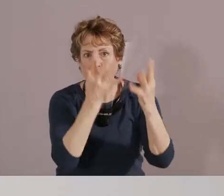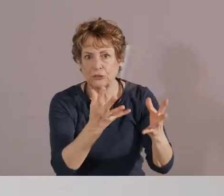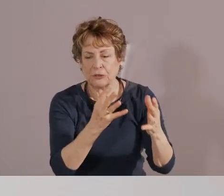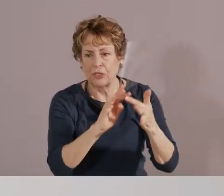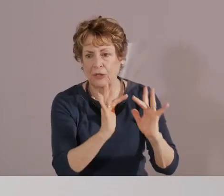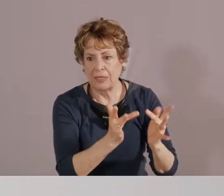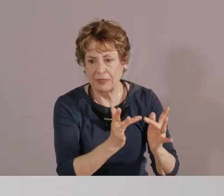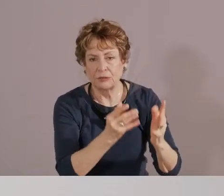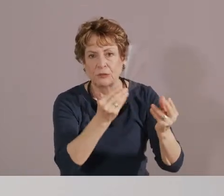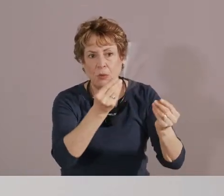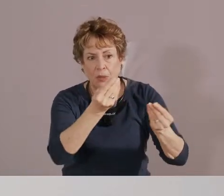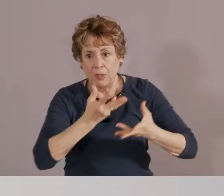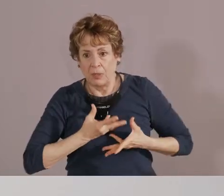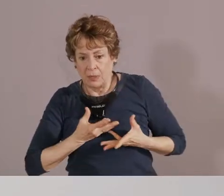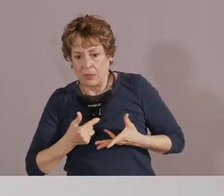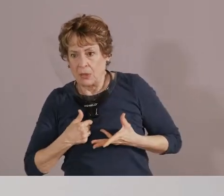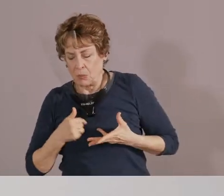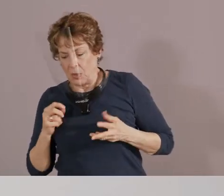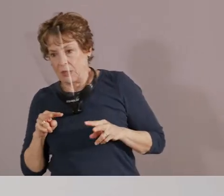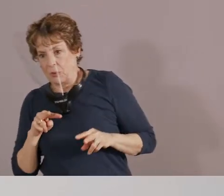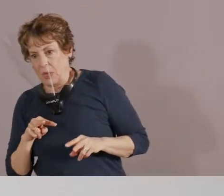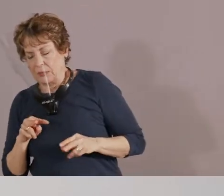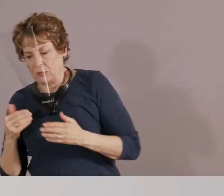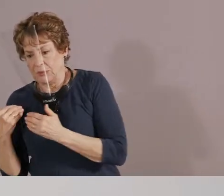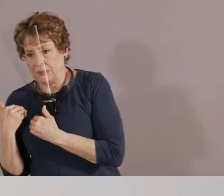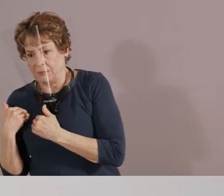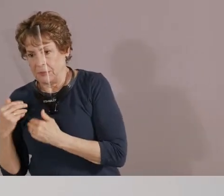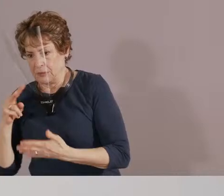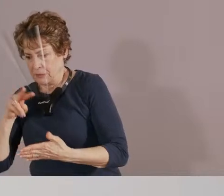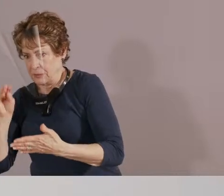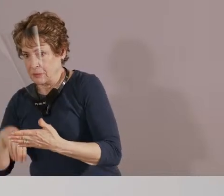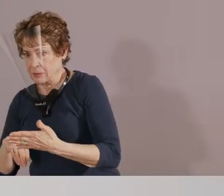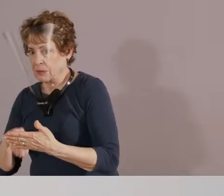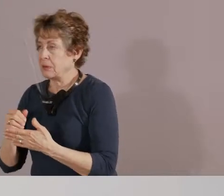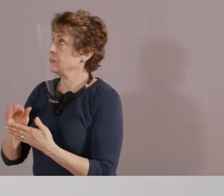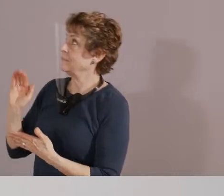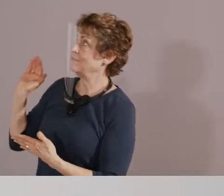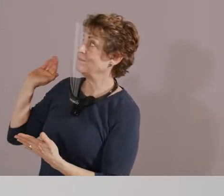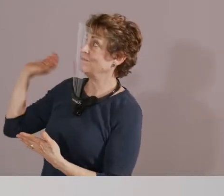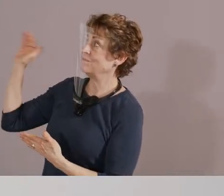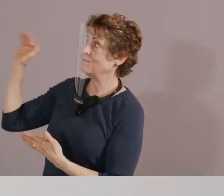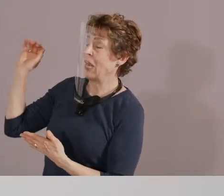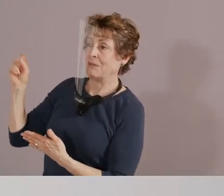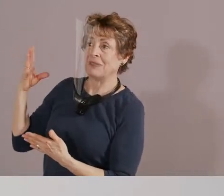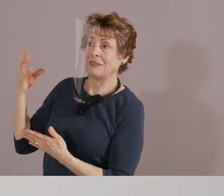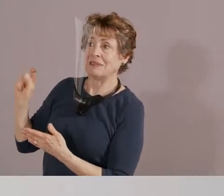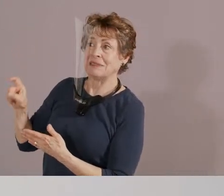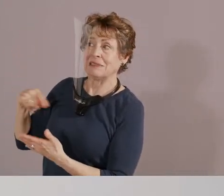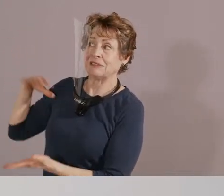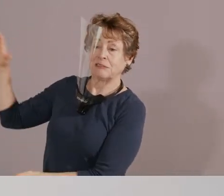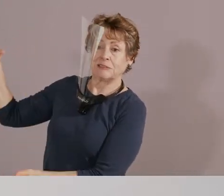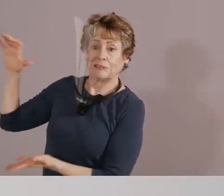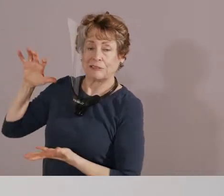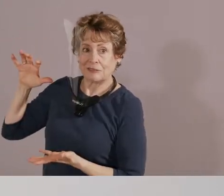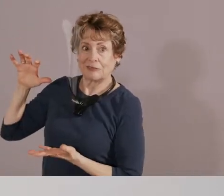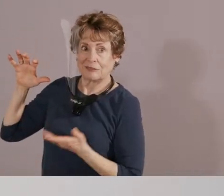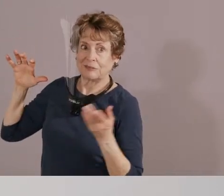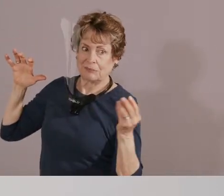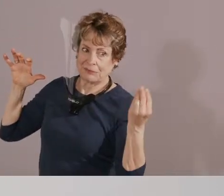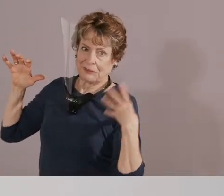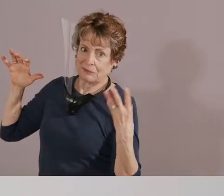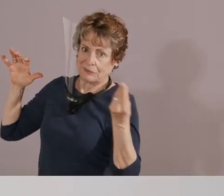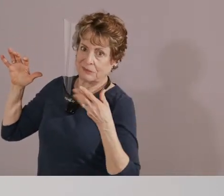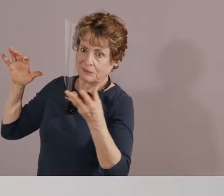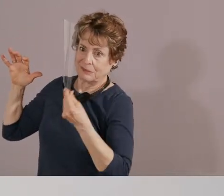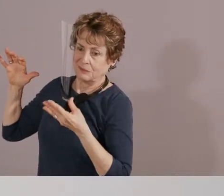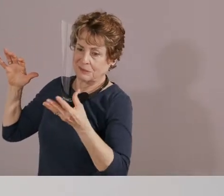CDC is reporting for the state administered. So we're working to identify where some of those gaps are. Probably what you want